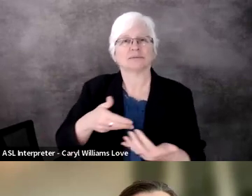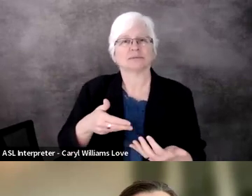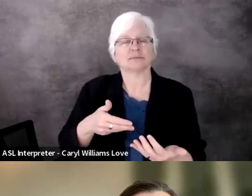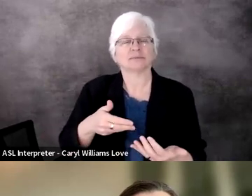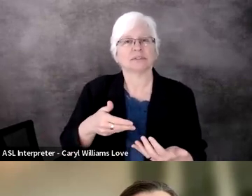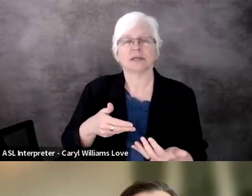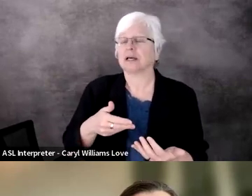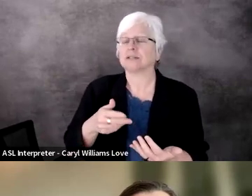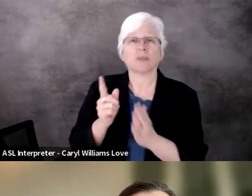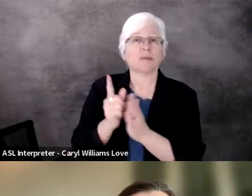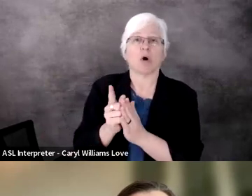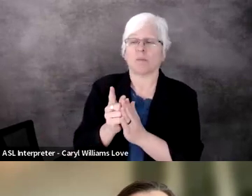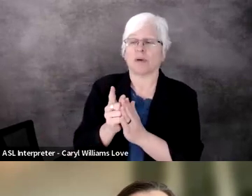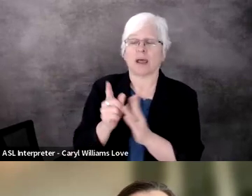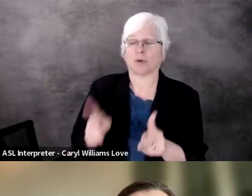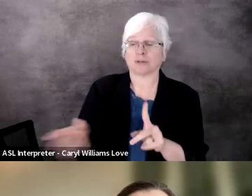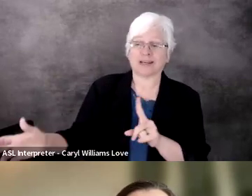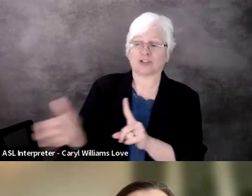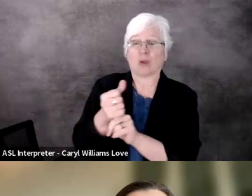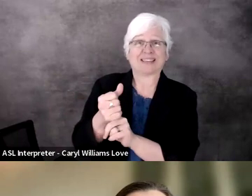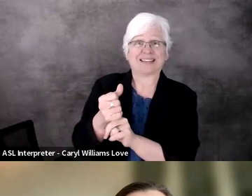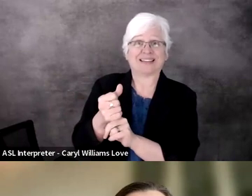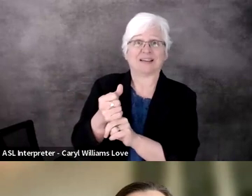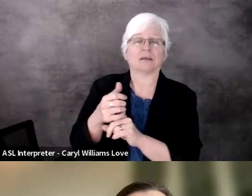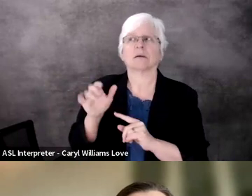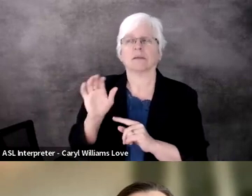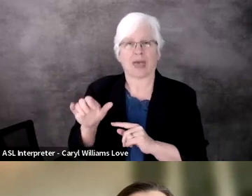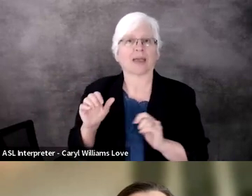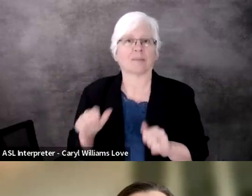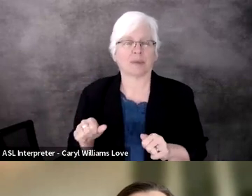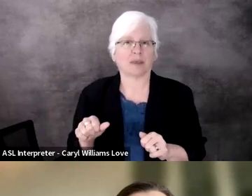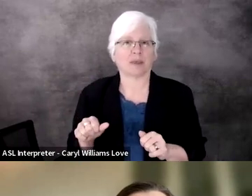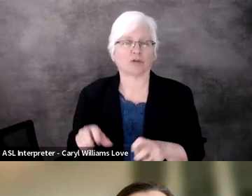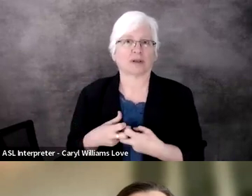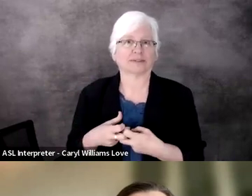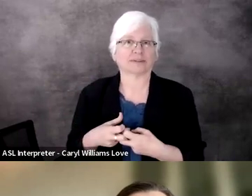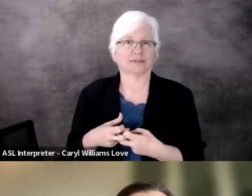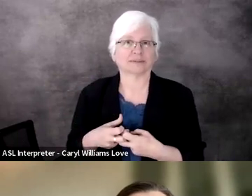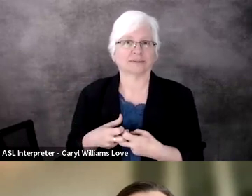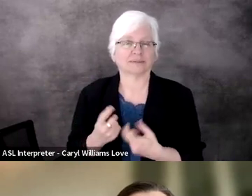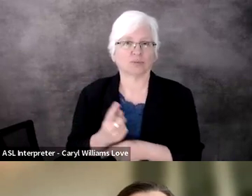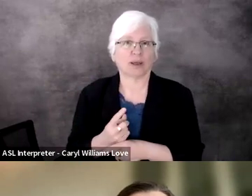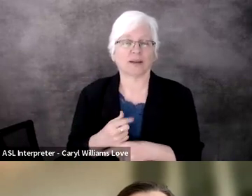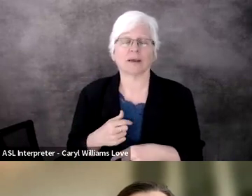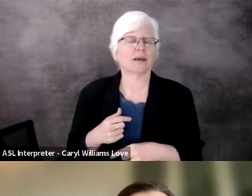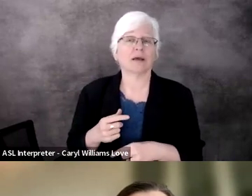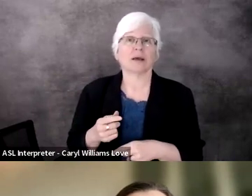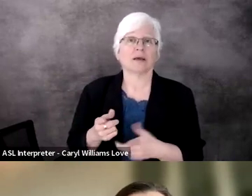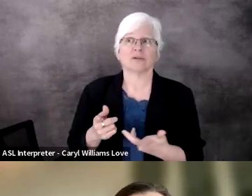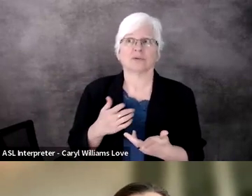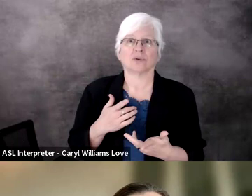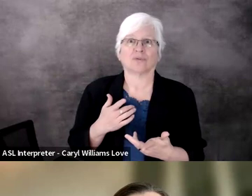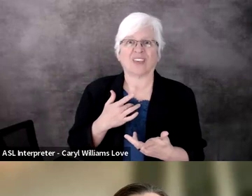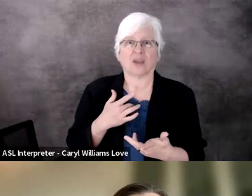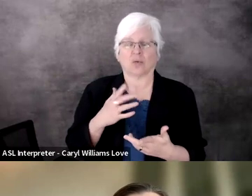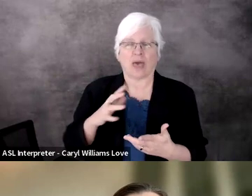moment of arrest can be a crisis of sorts. In so many ways, to be arrested, to be handcuffed, to